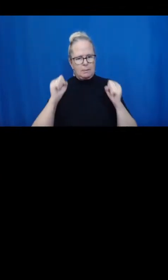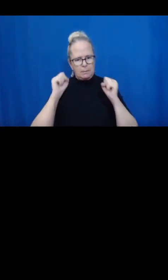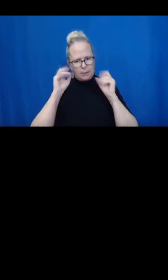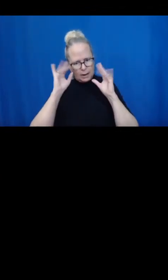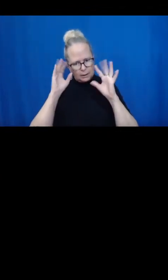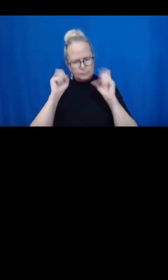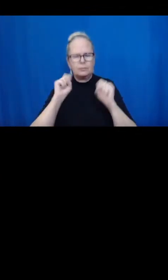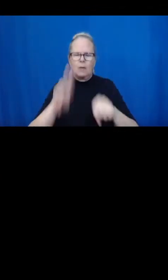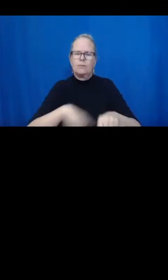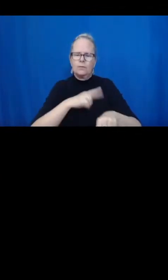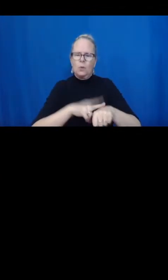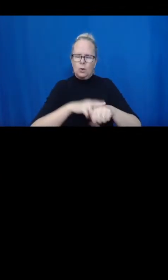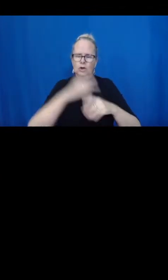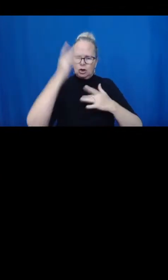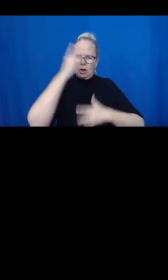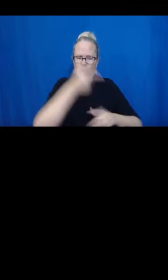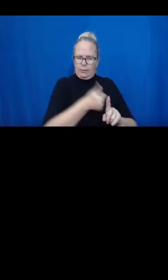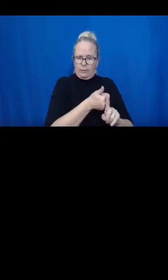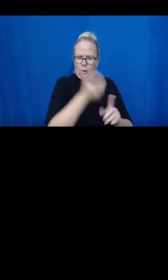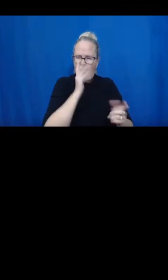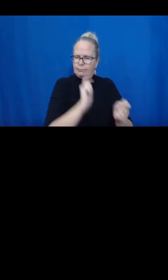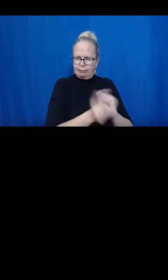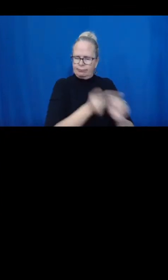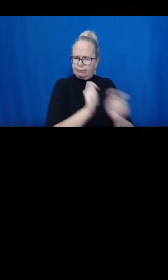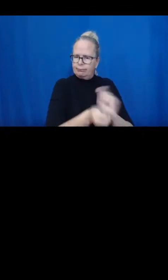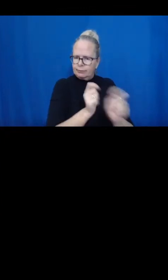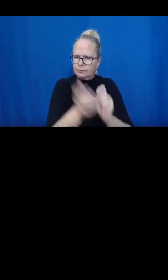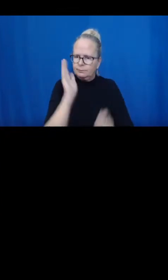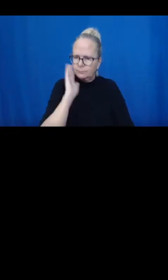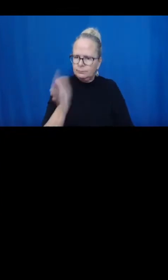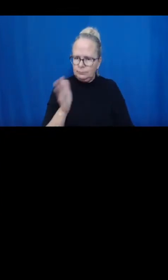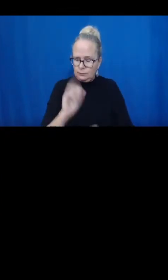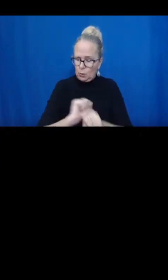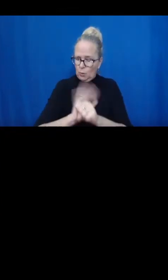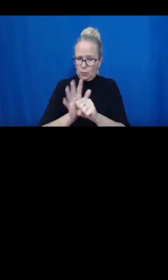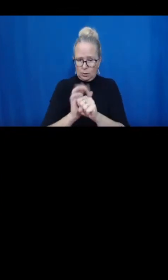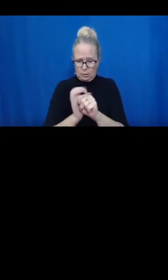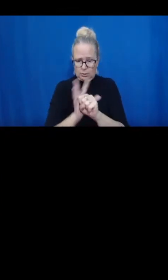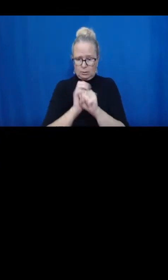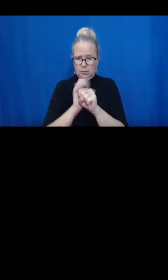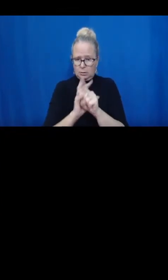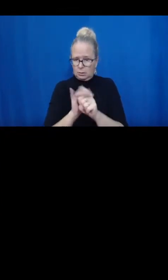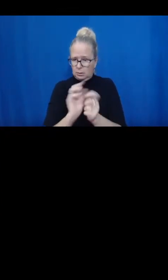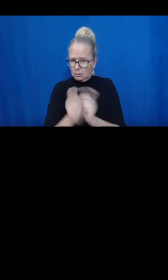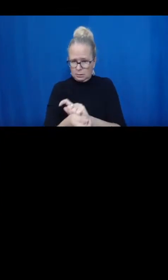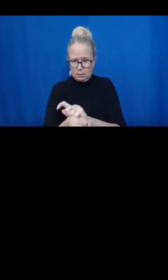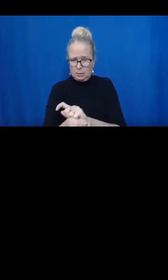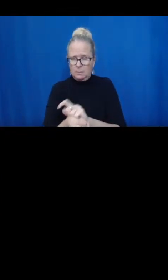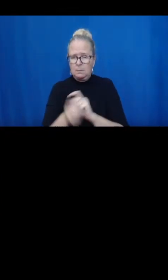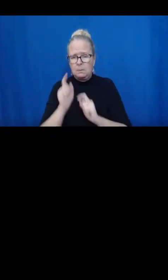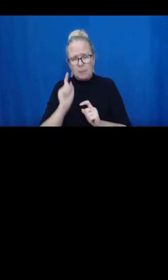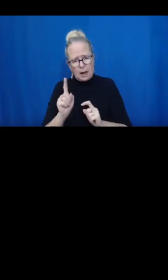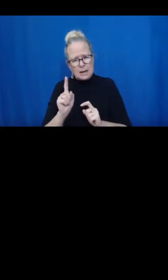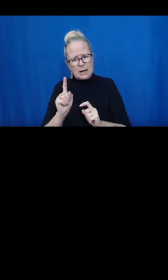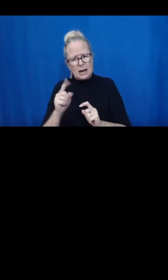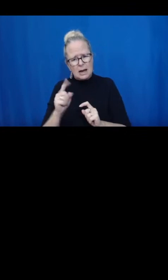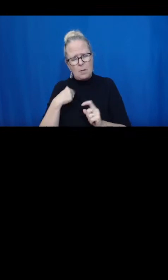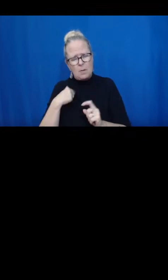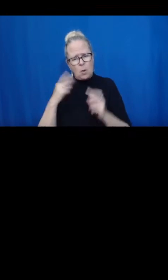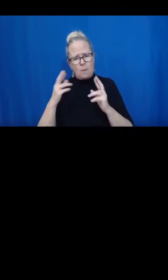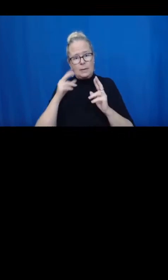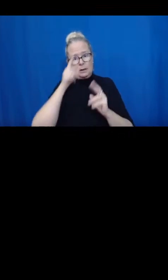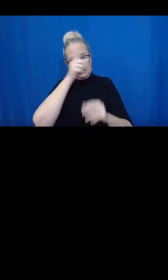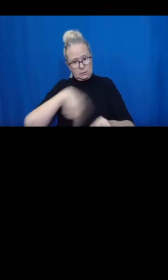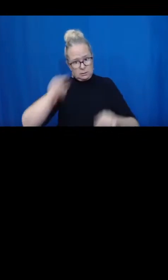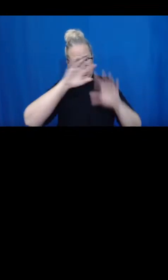scientific pathways will continue to move forward and keep up with this pandemic as it goes through its